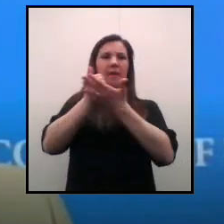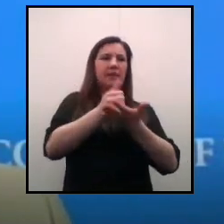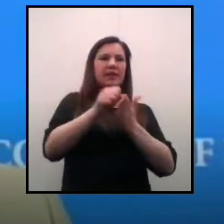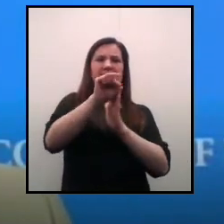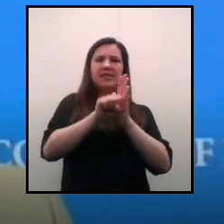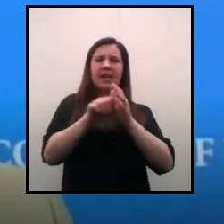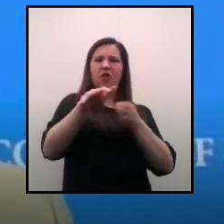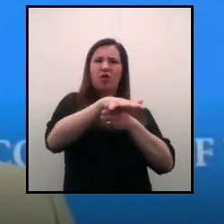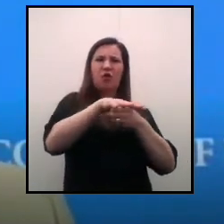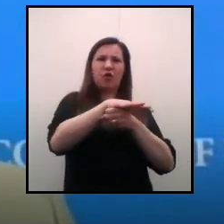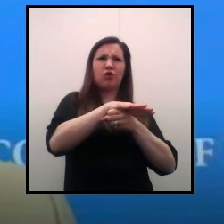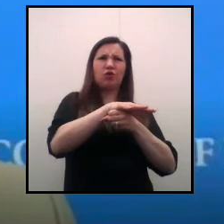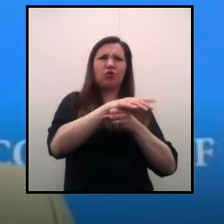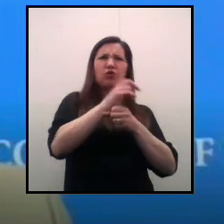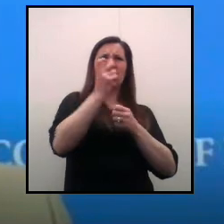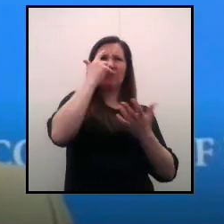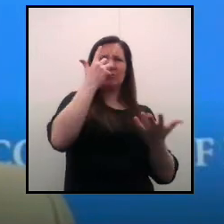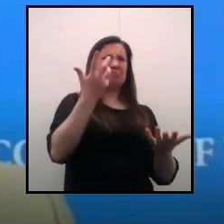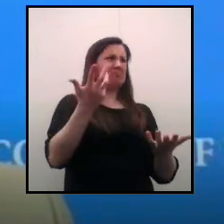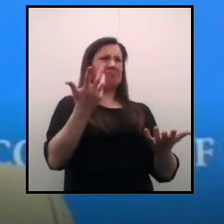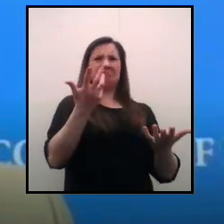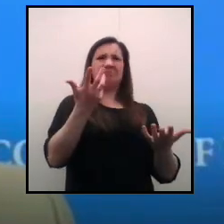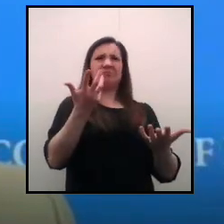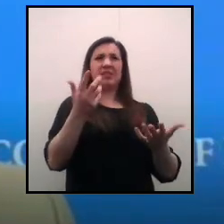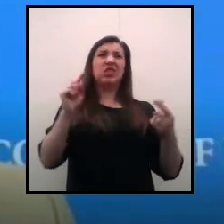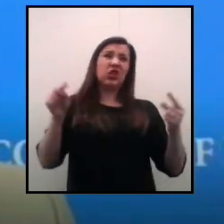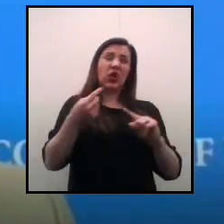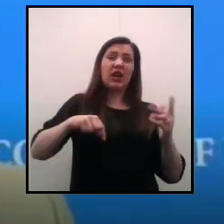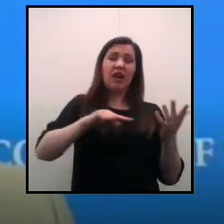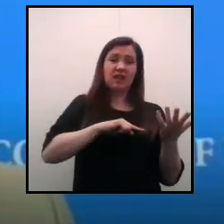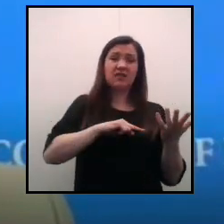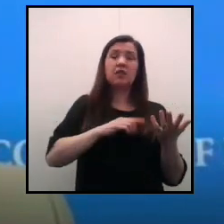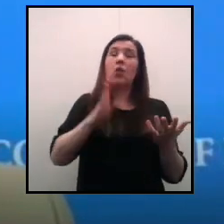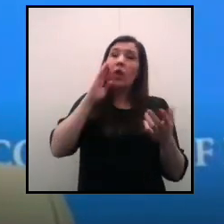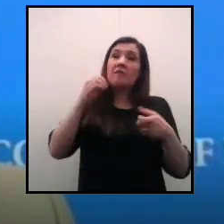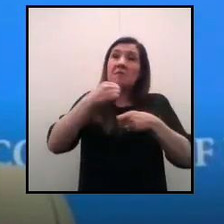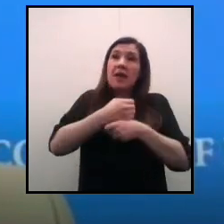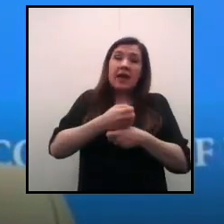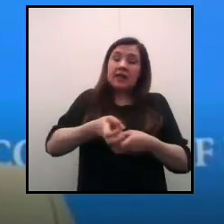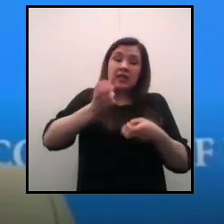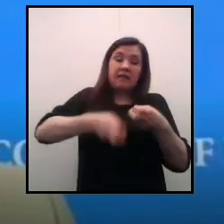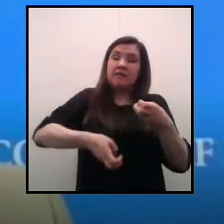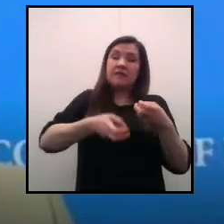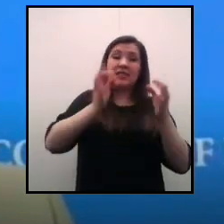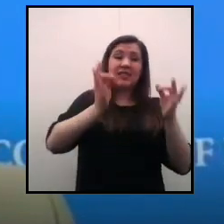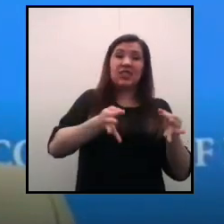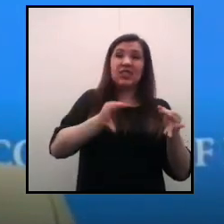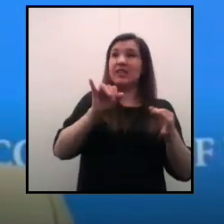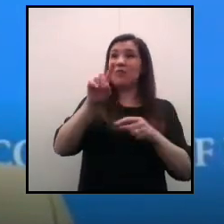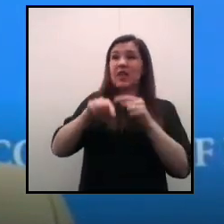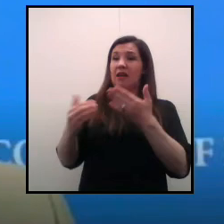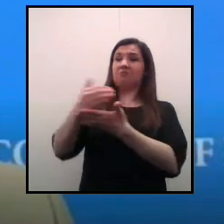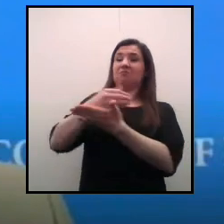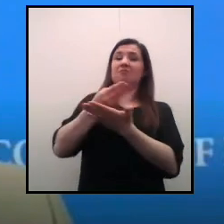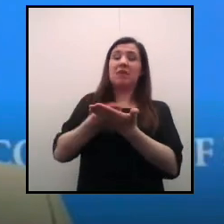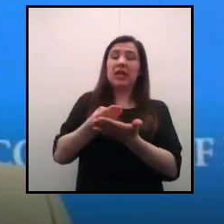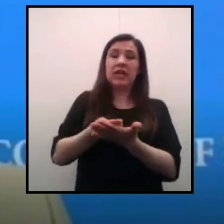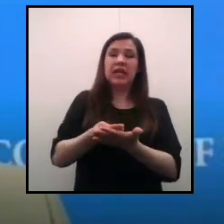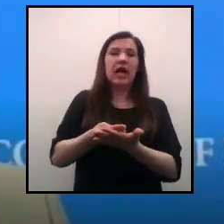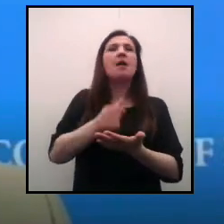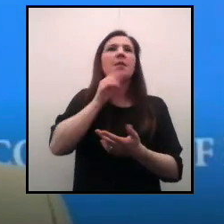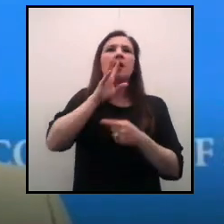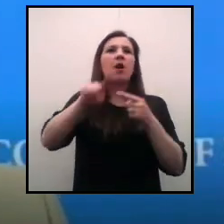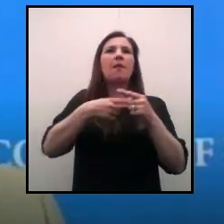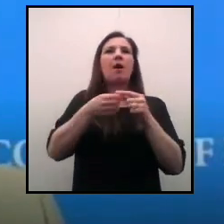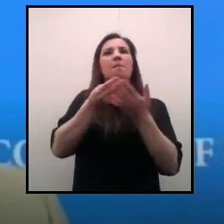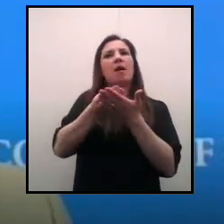governments, he's hurting us. We're going to have to make some difficult decisions if we can't get revenue fillers. New York, and I'm not just talking about money that